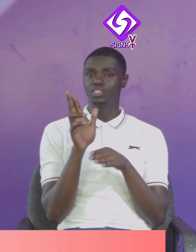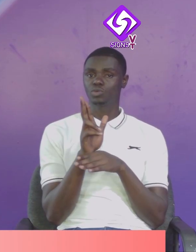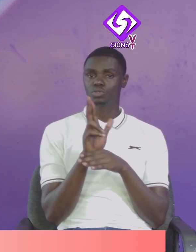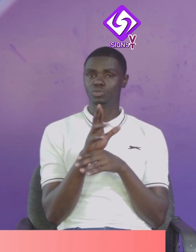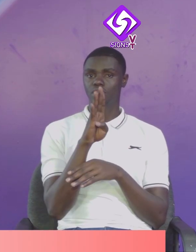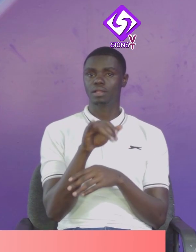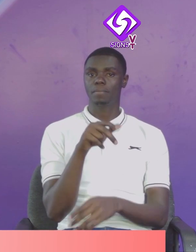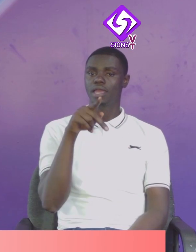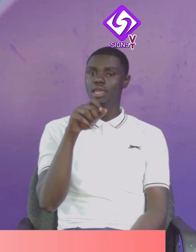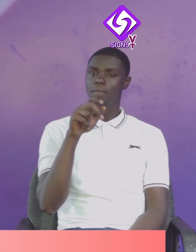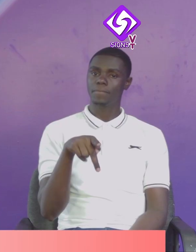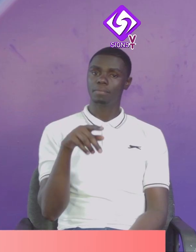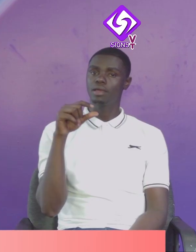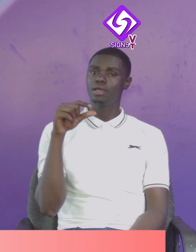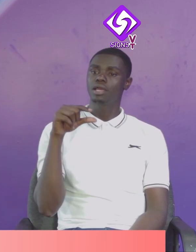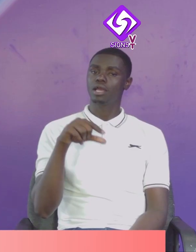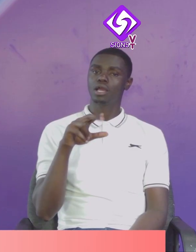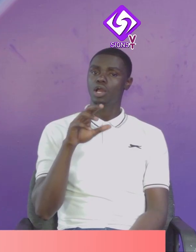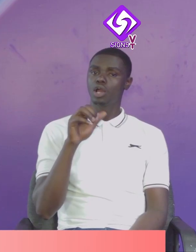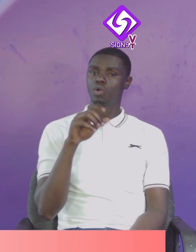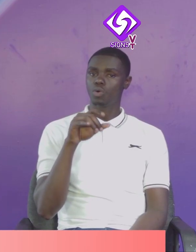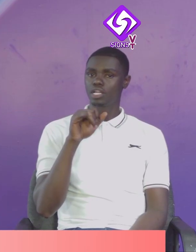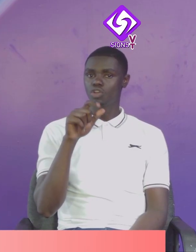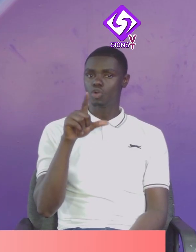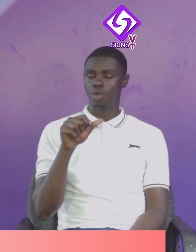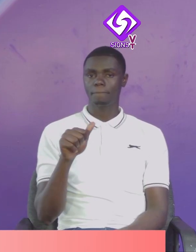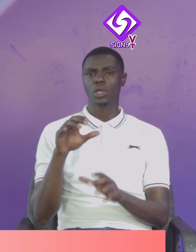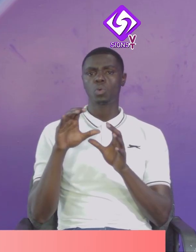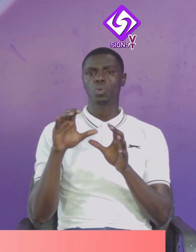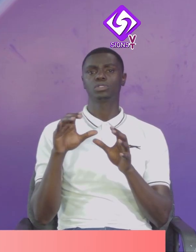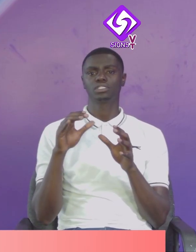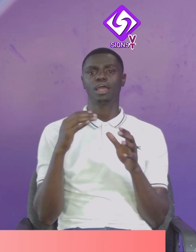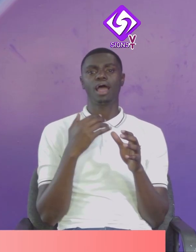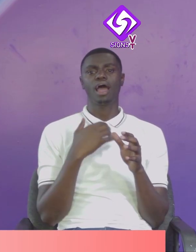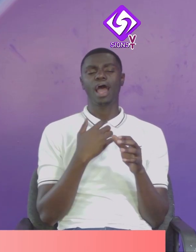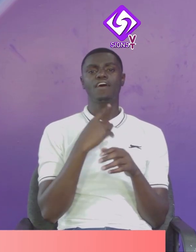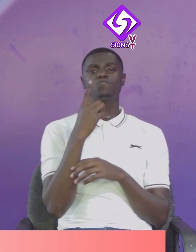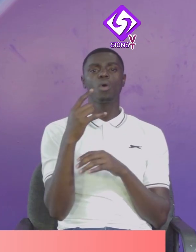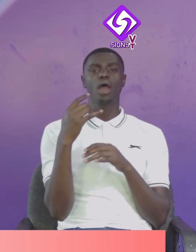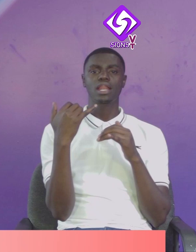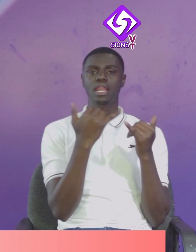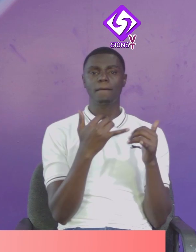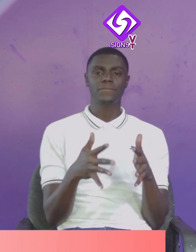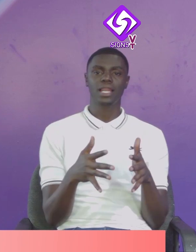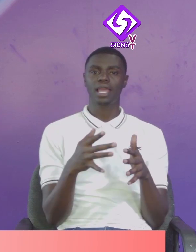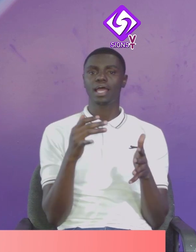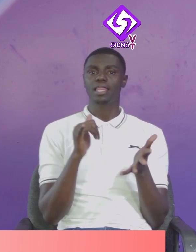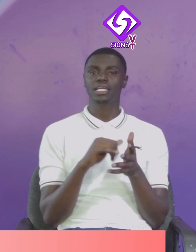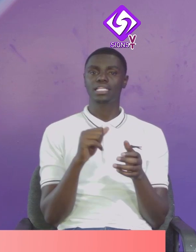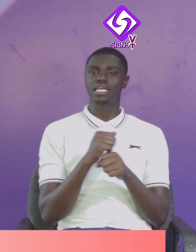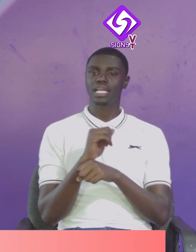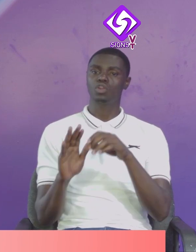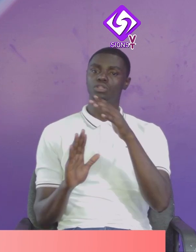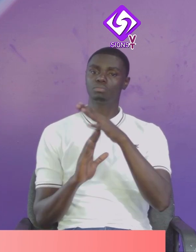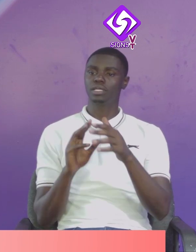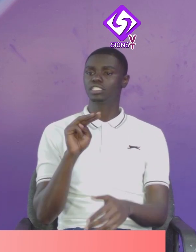Pep Guardiola. Right. In his coaching career, he said there's only one player that he could not bench, and that was Messi. Lionel Messi. And